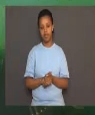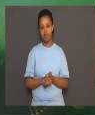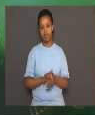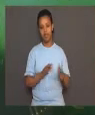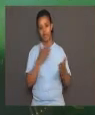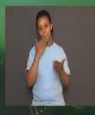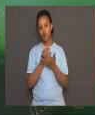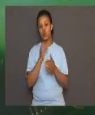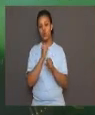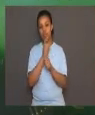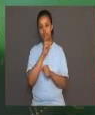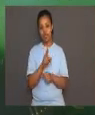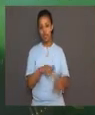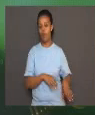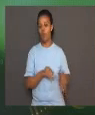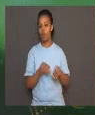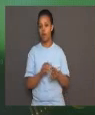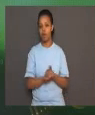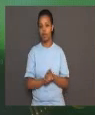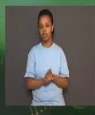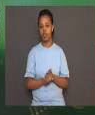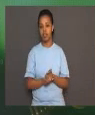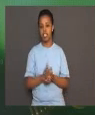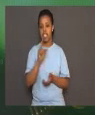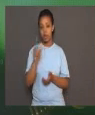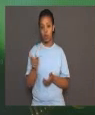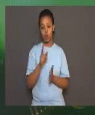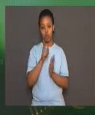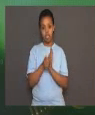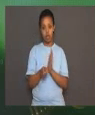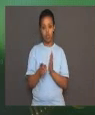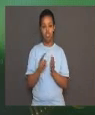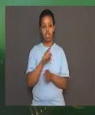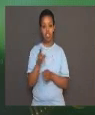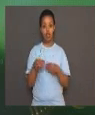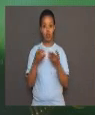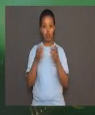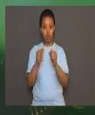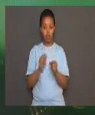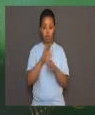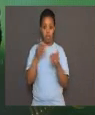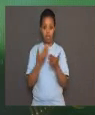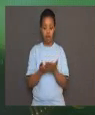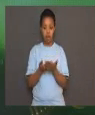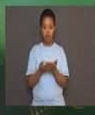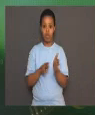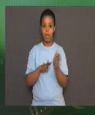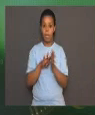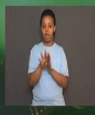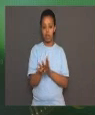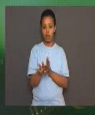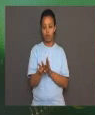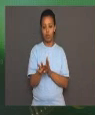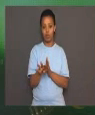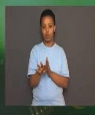Well done, students. Some examples you listed could include those bacteria that